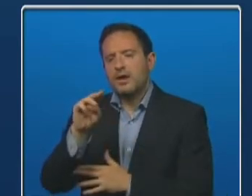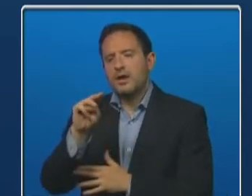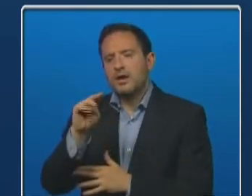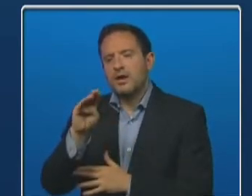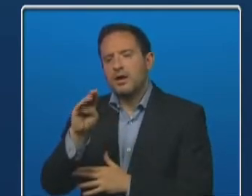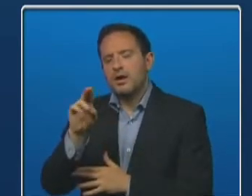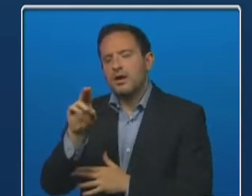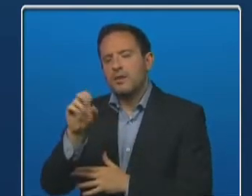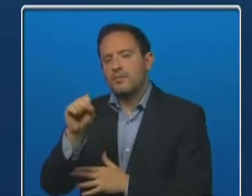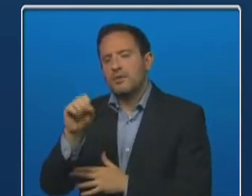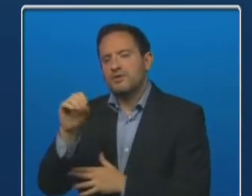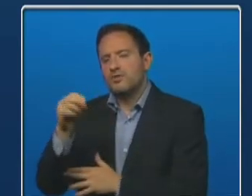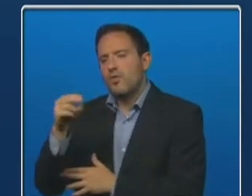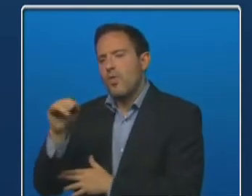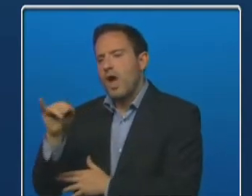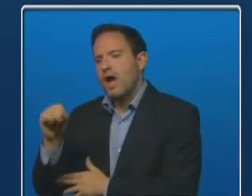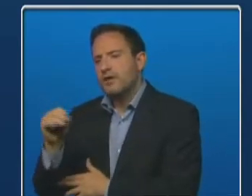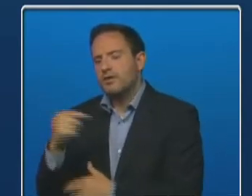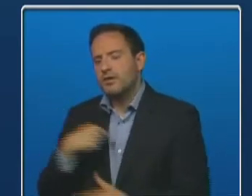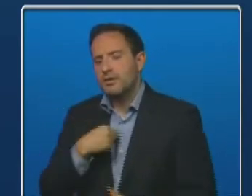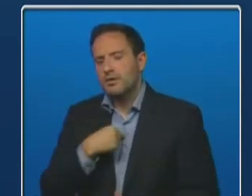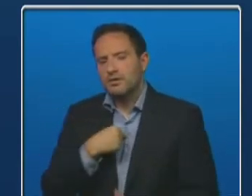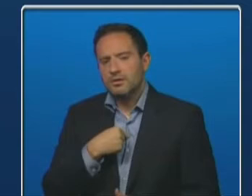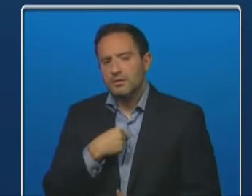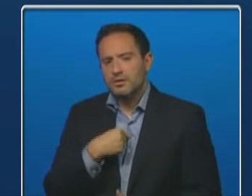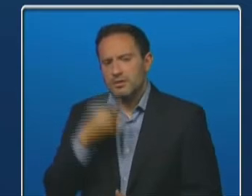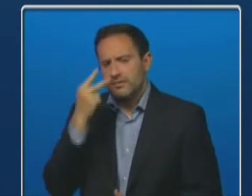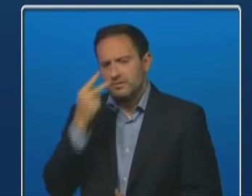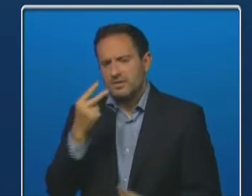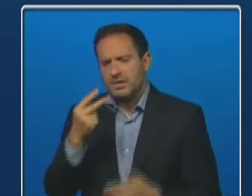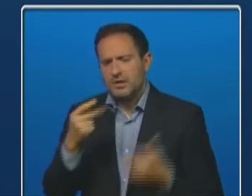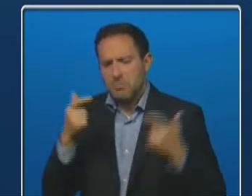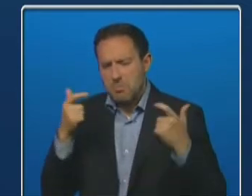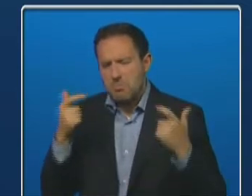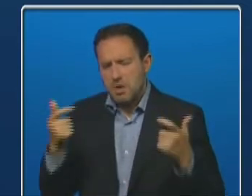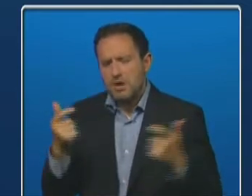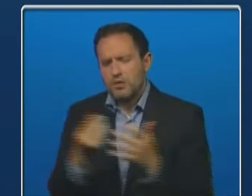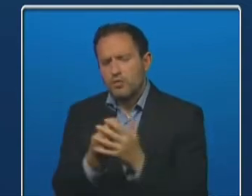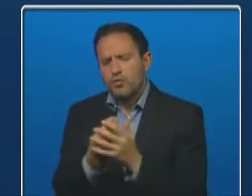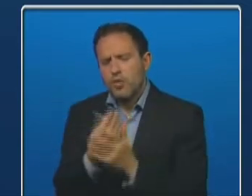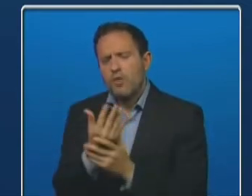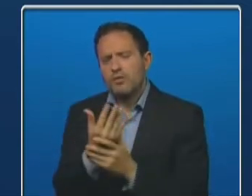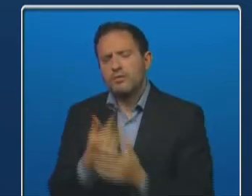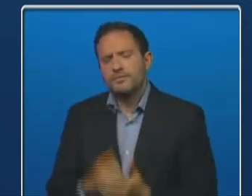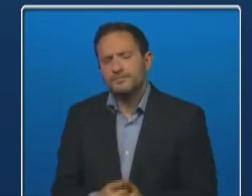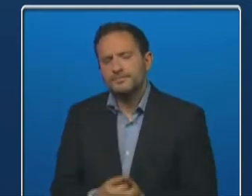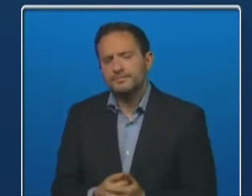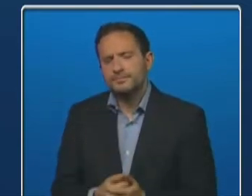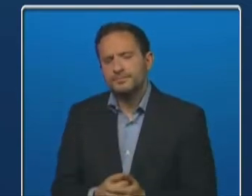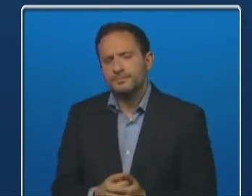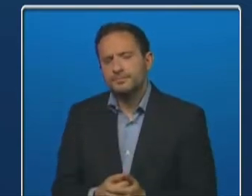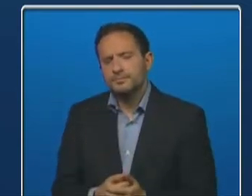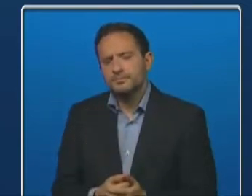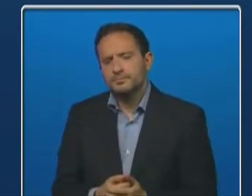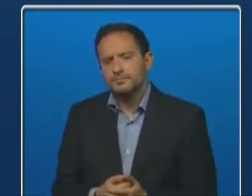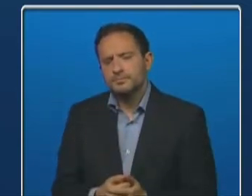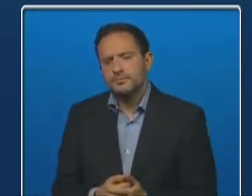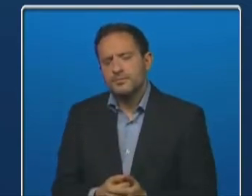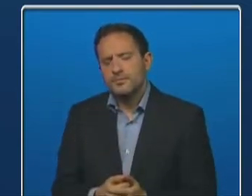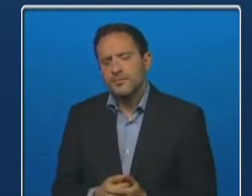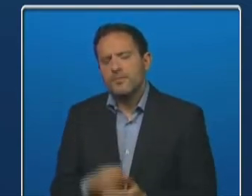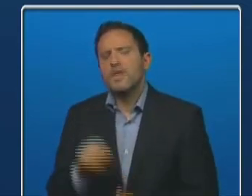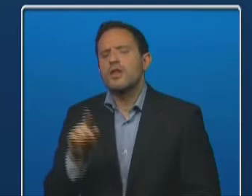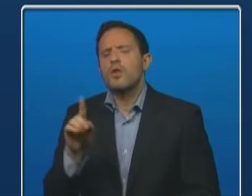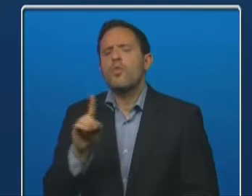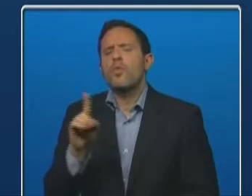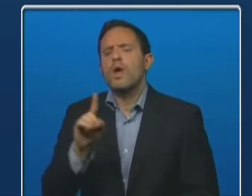of a state that experiences significant growth. So I'm wondering how nitty-gritty you can get in terms of where